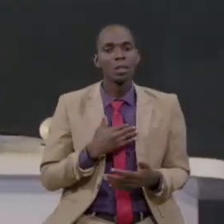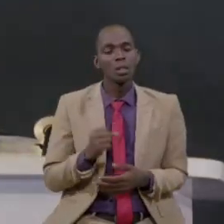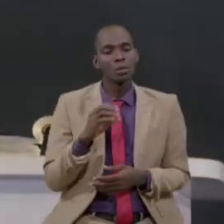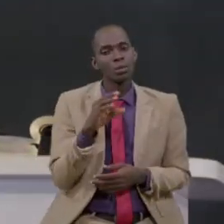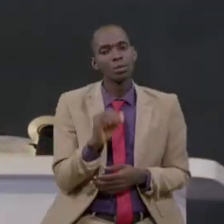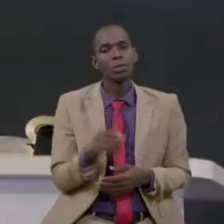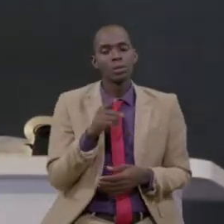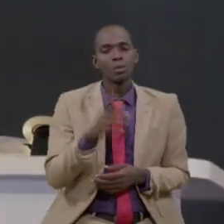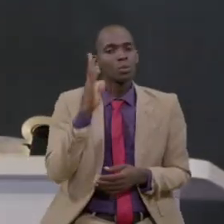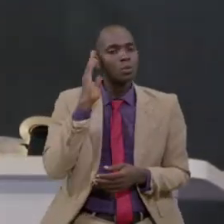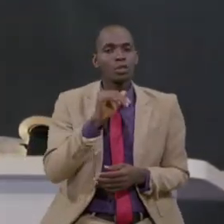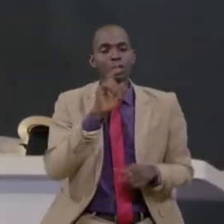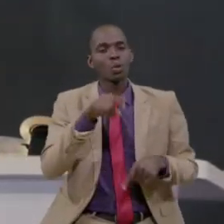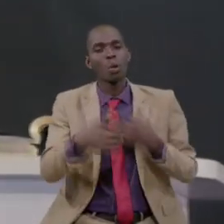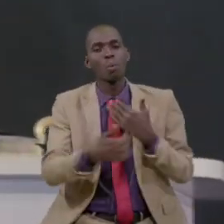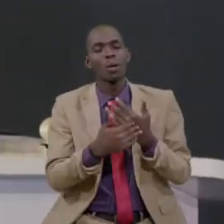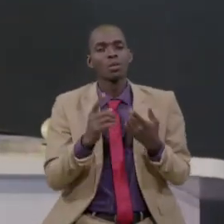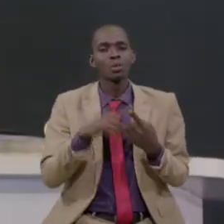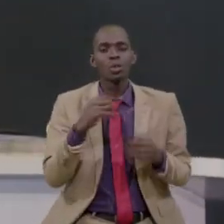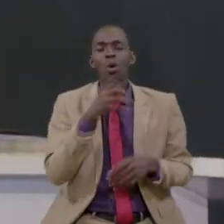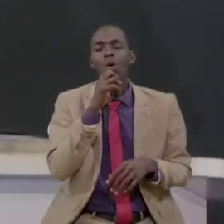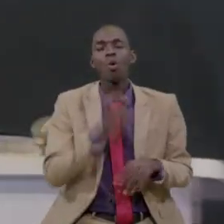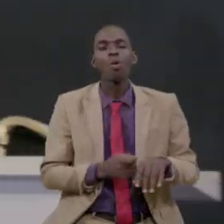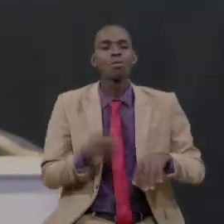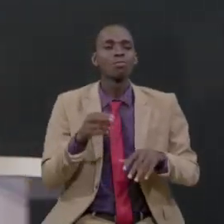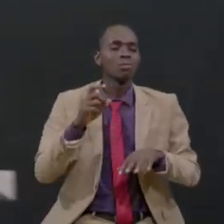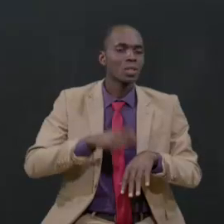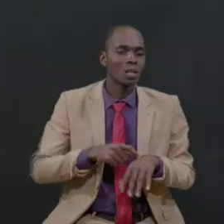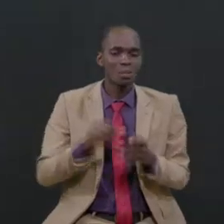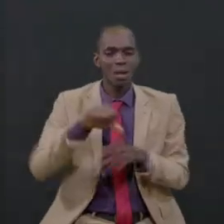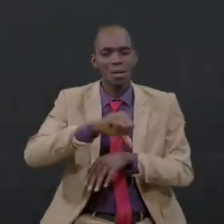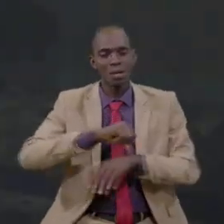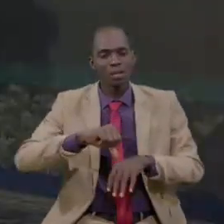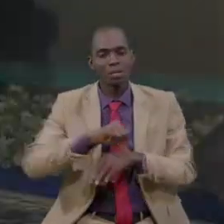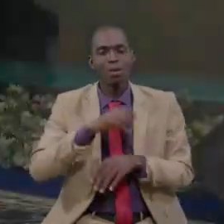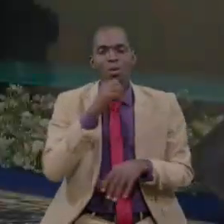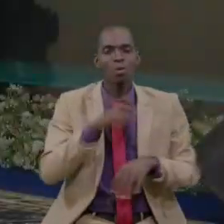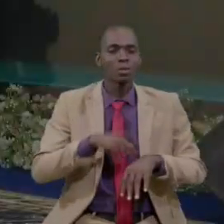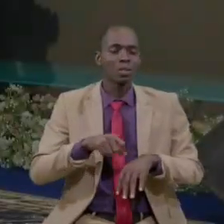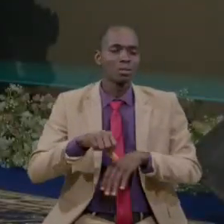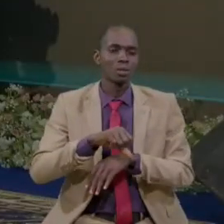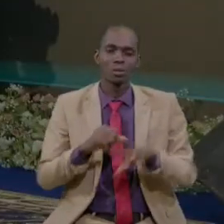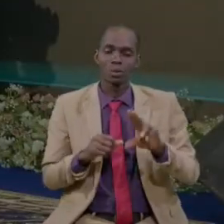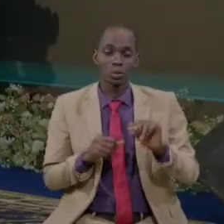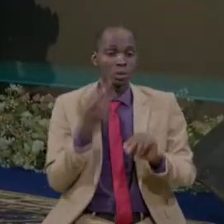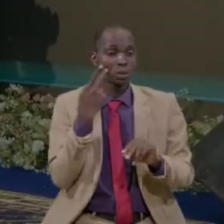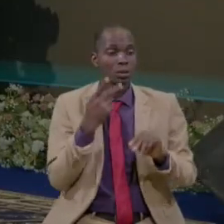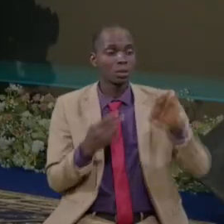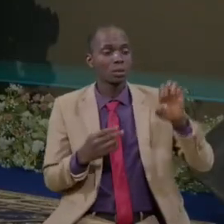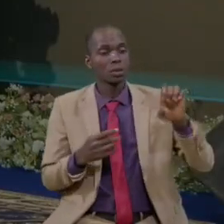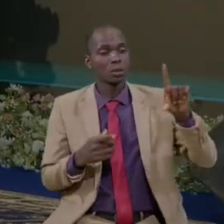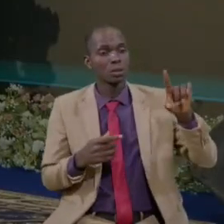the old time anointing, anointing. Here is Elijah now. Elijah was sitting